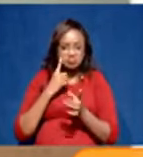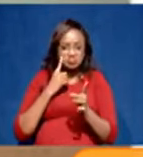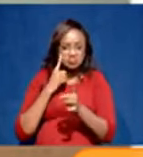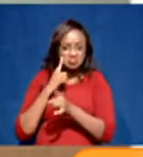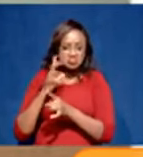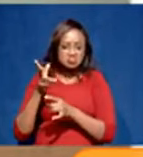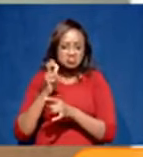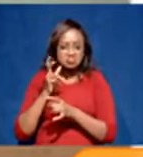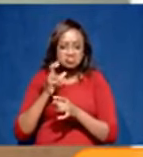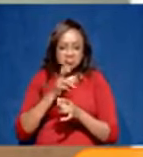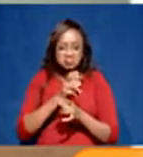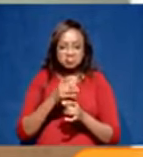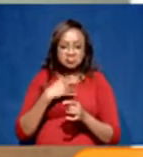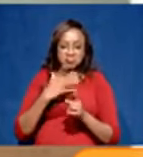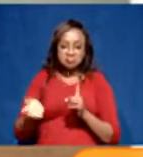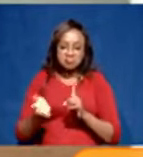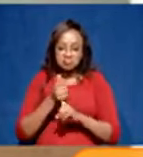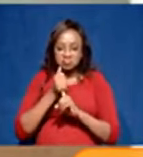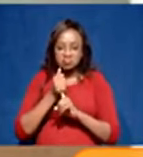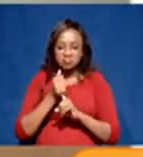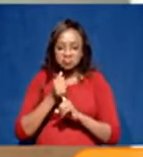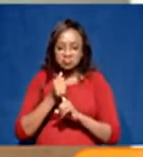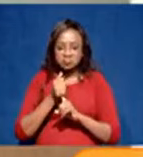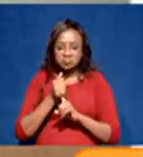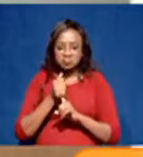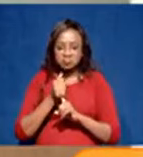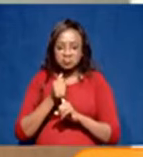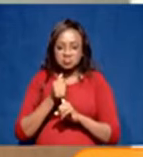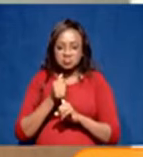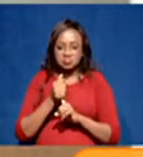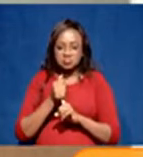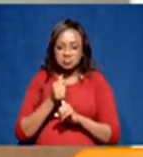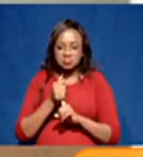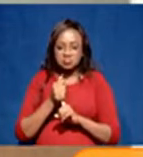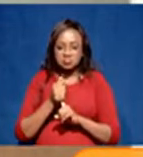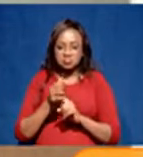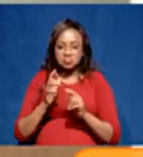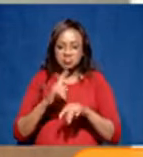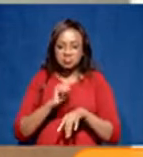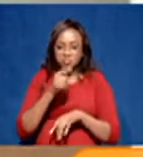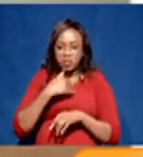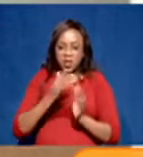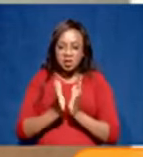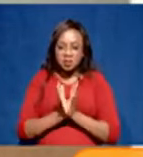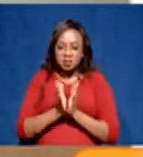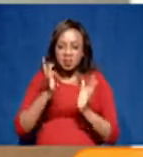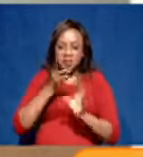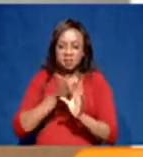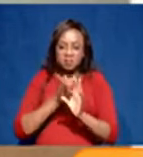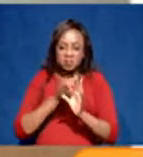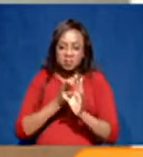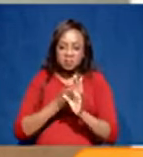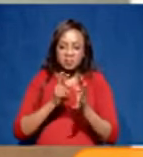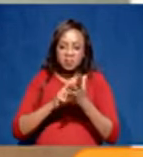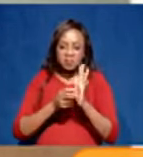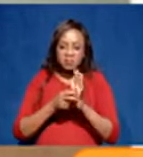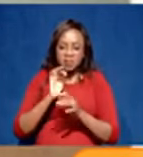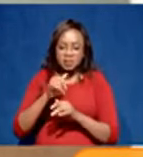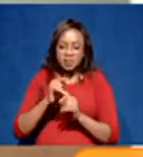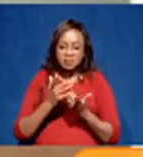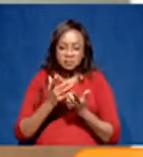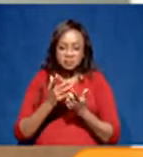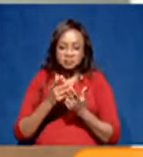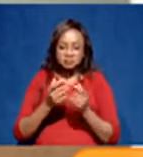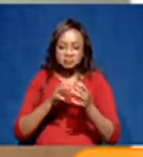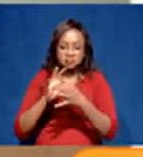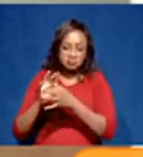were given, the suspension was lifted. When it comes to public participation, it is a multi-stakeholder kind